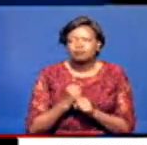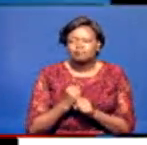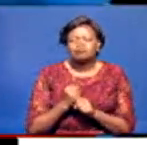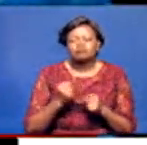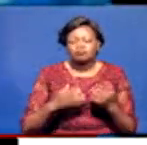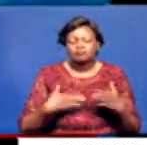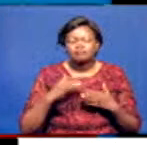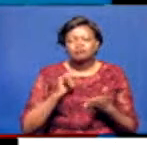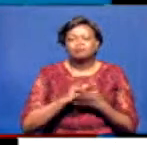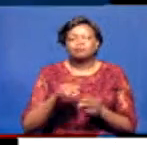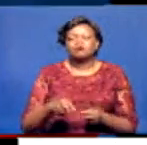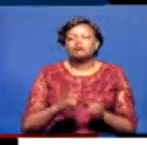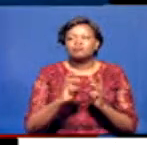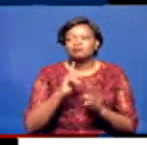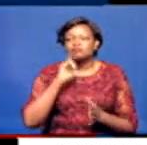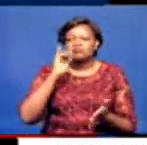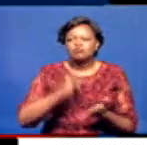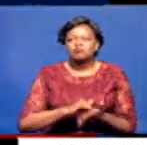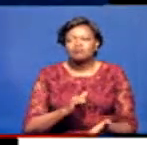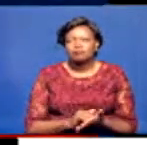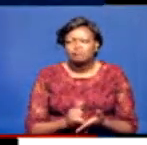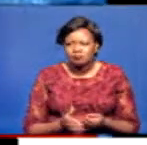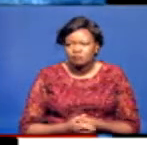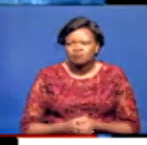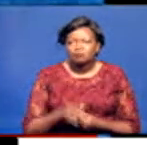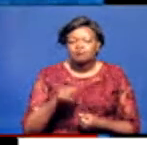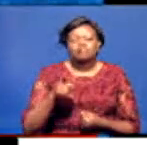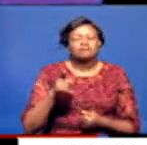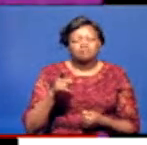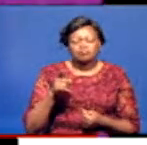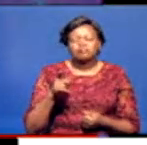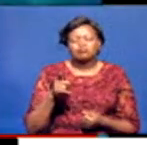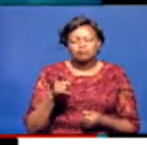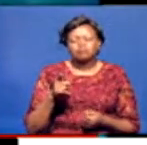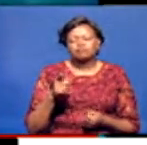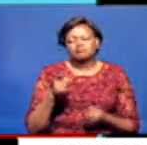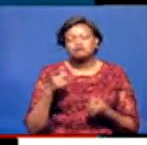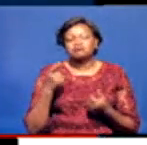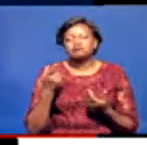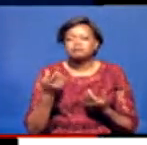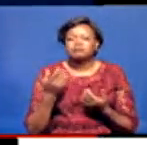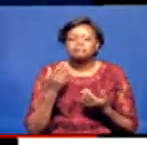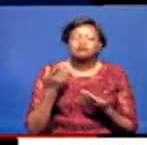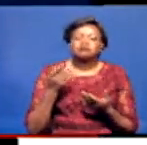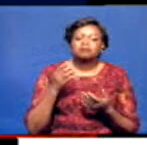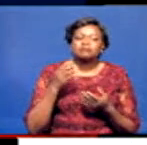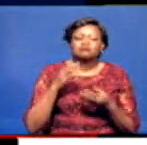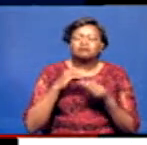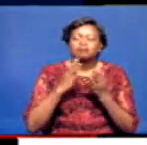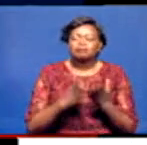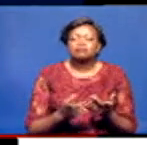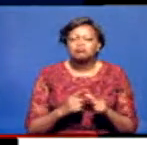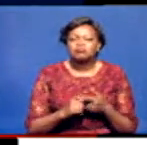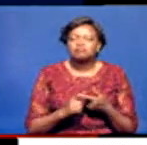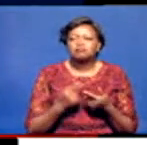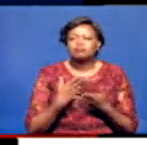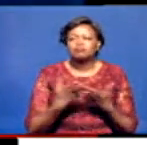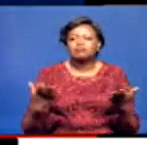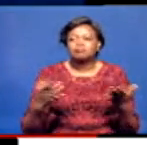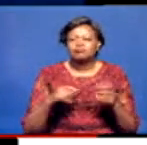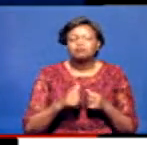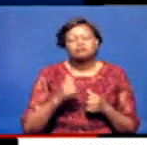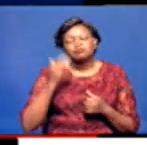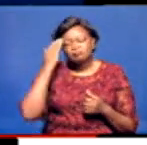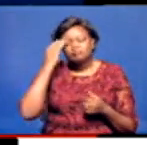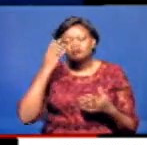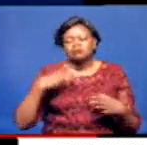that way. They say amateur content creators foraging into the trade buy equipment based on popularity instead of basing